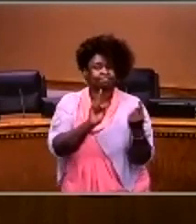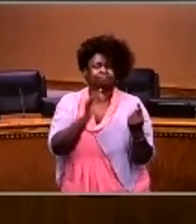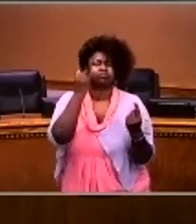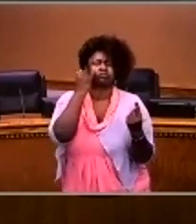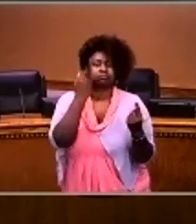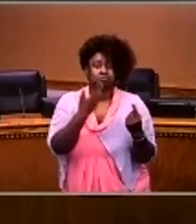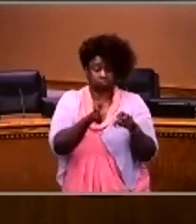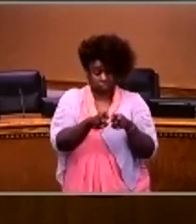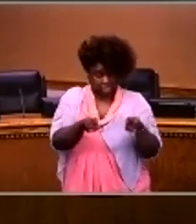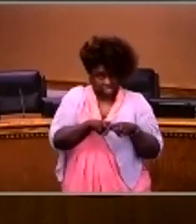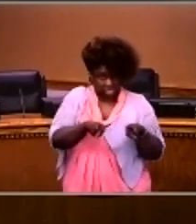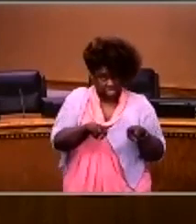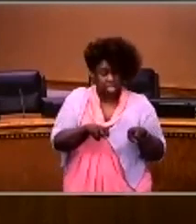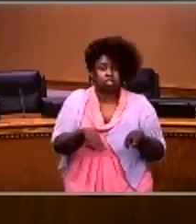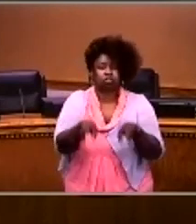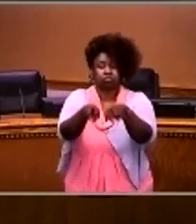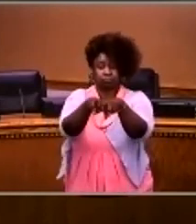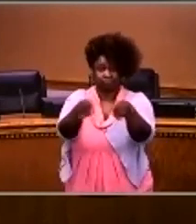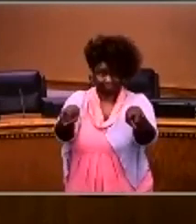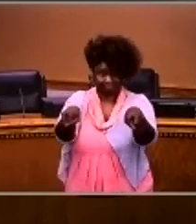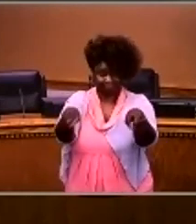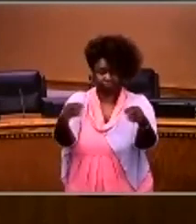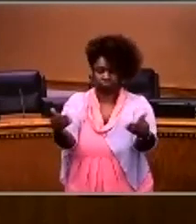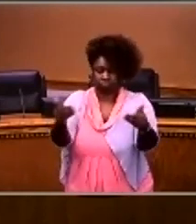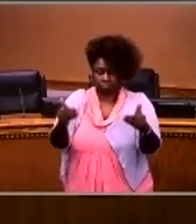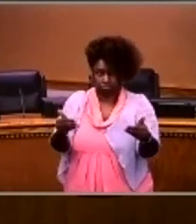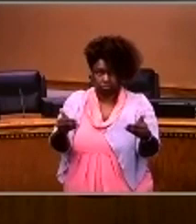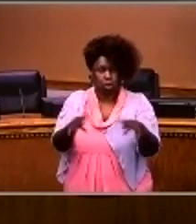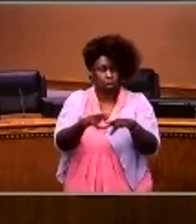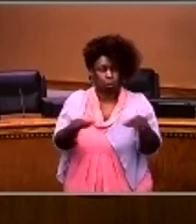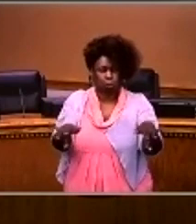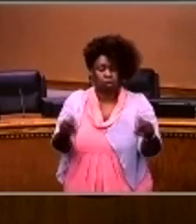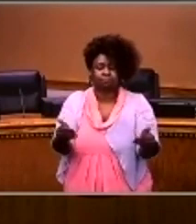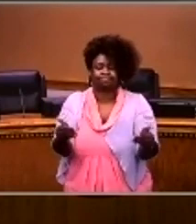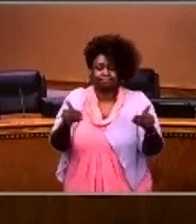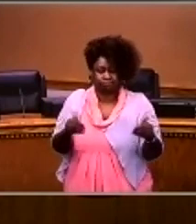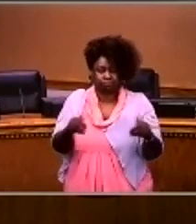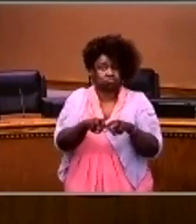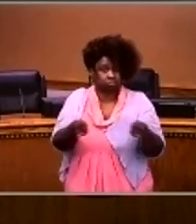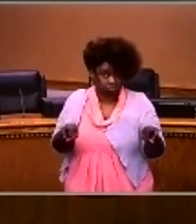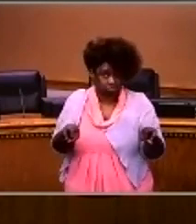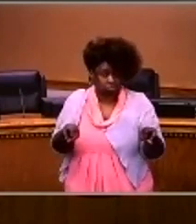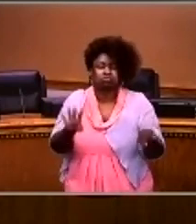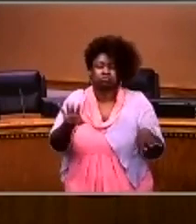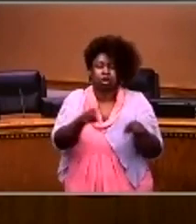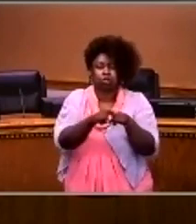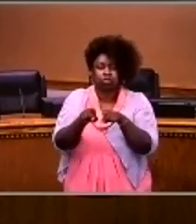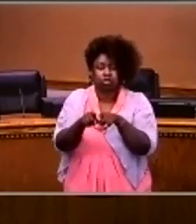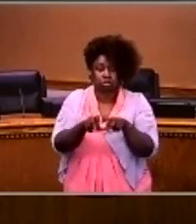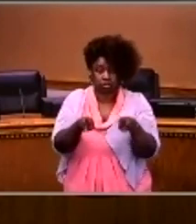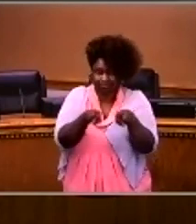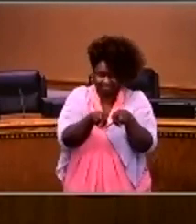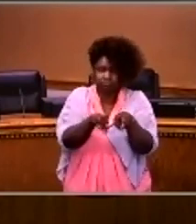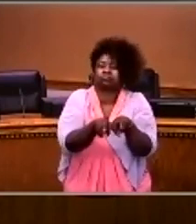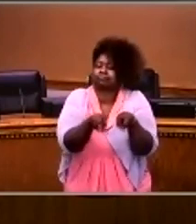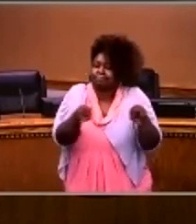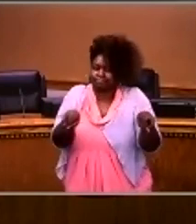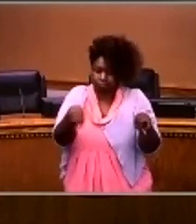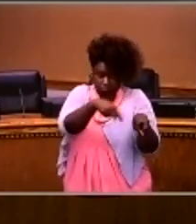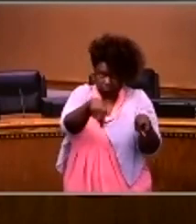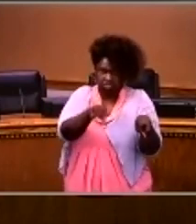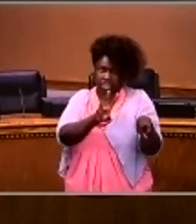row in church, making sure that family groups sit at least 6 feet apart in those every other rows. There was an interesting report out earlier